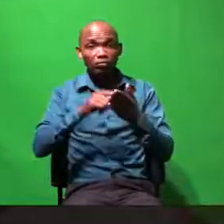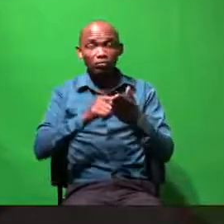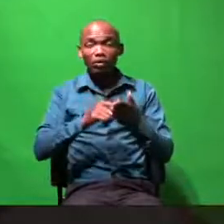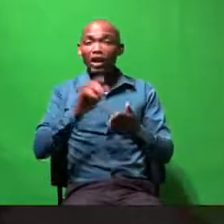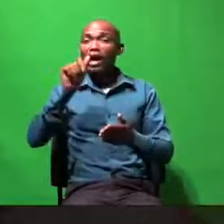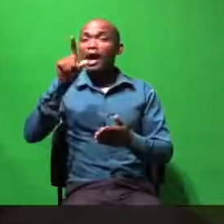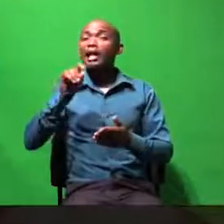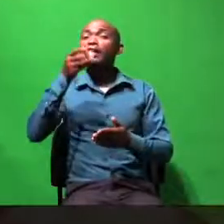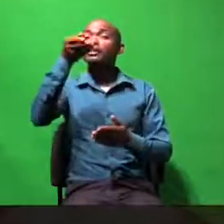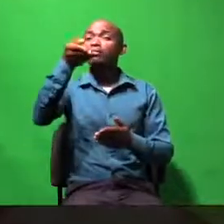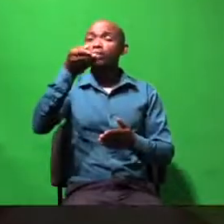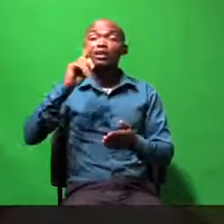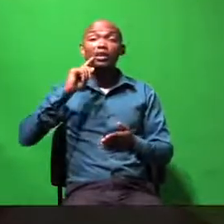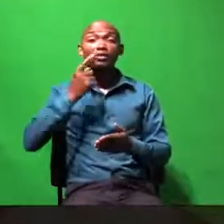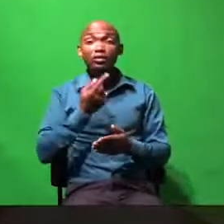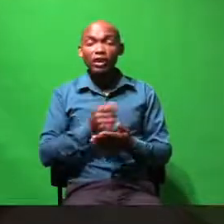please? Stand up.